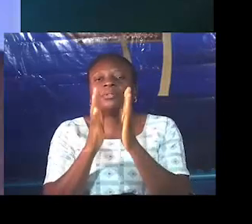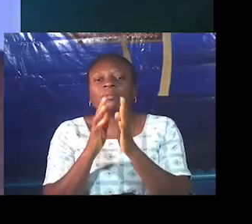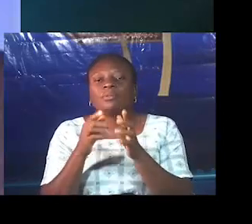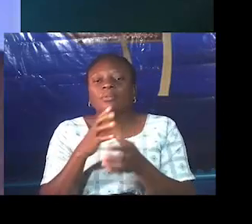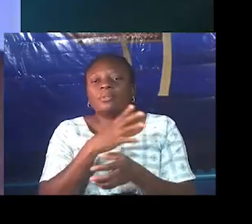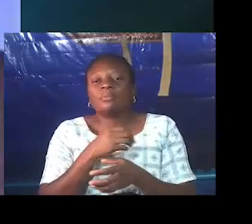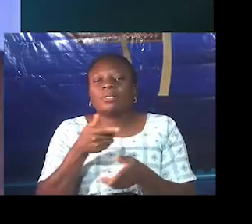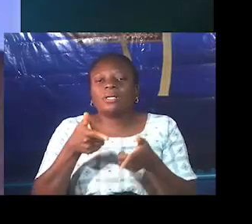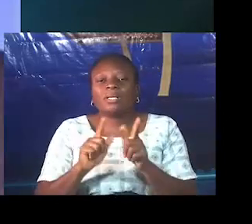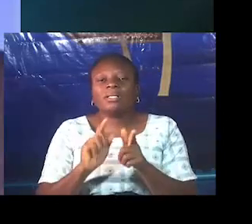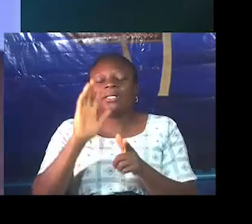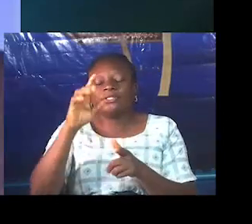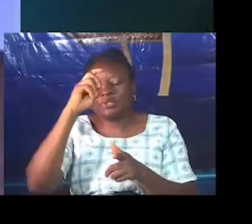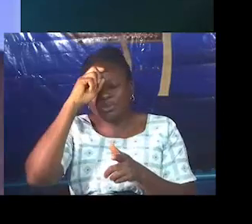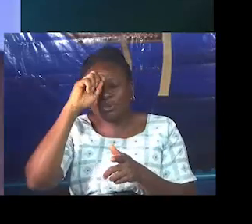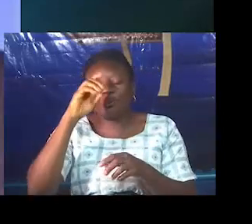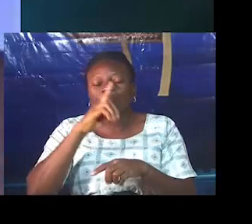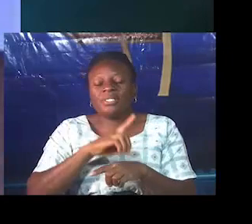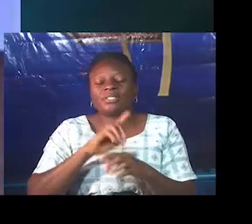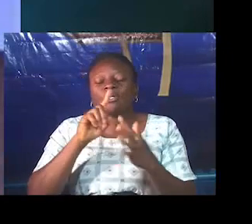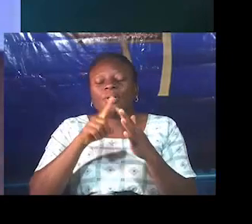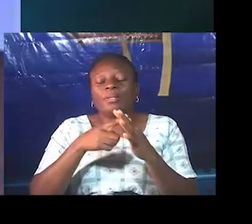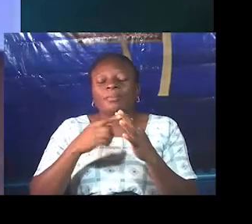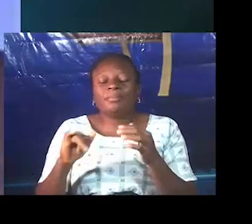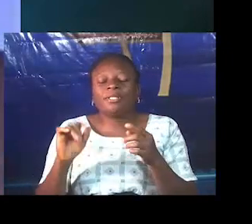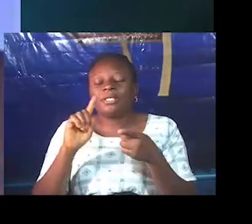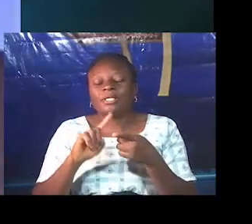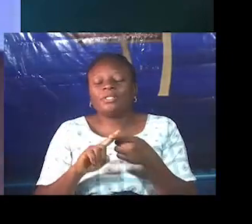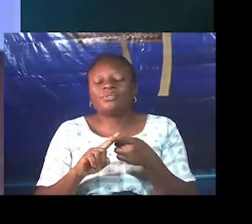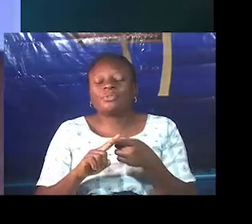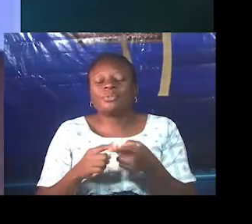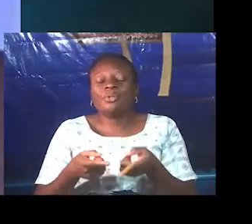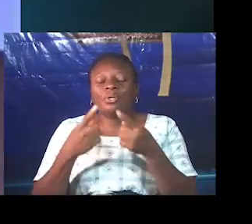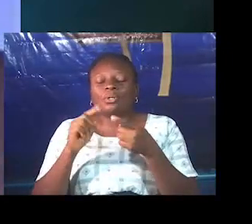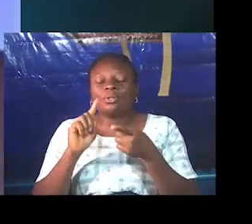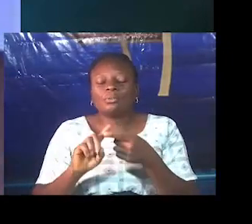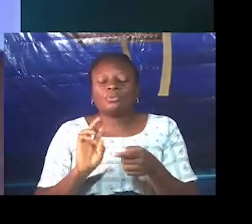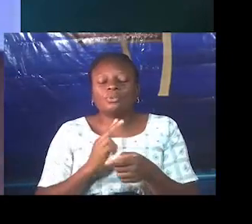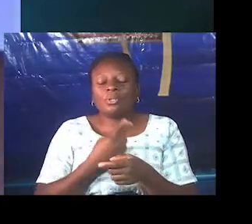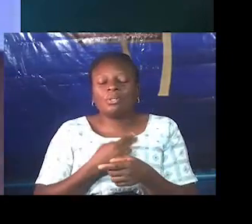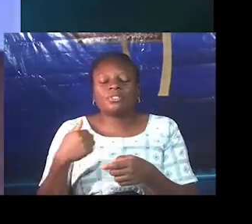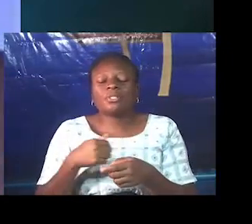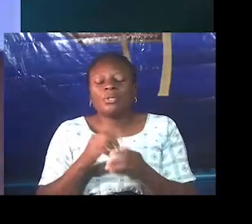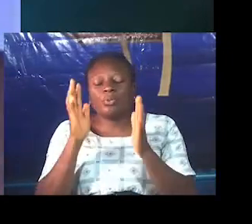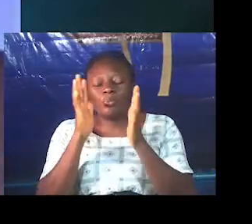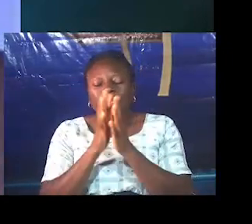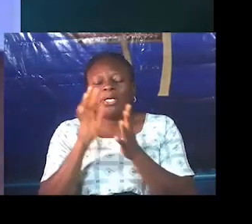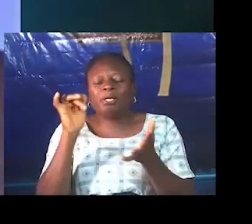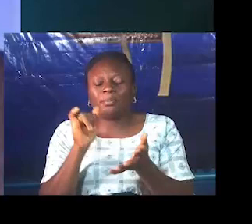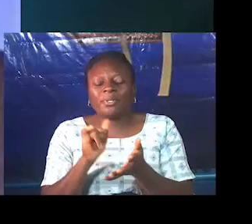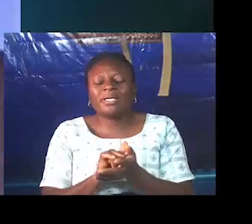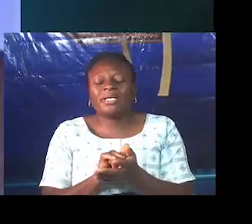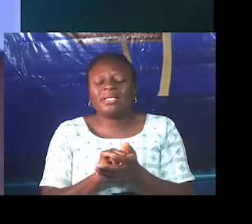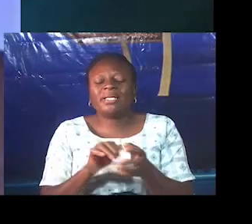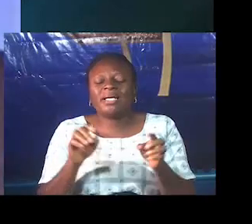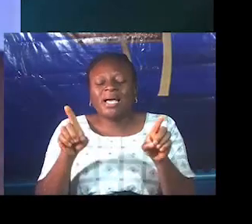your wisdom begin to flow into them. I am praying that their choice of life partners will be established by your